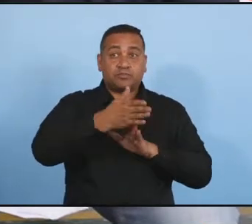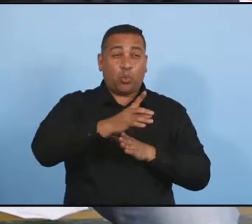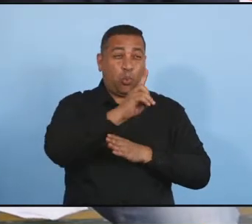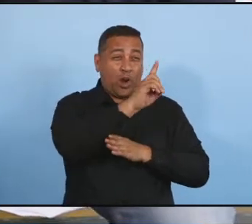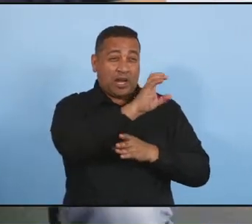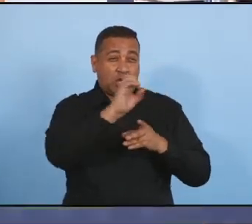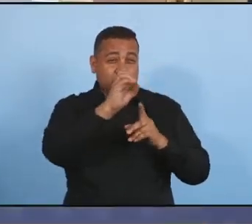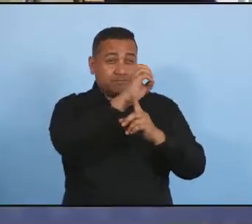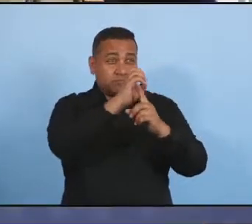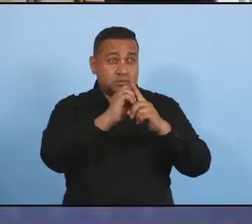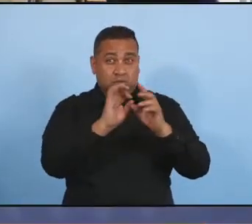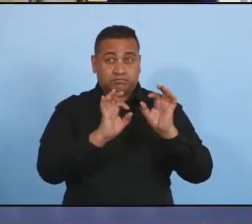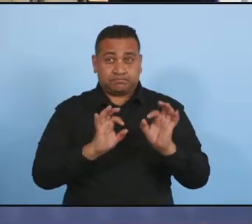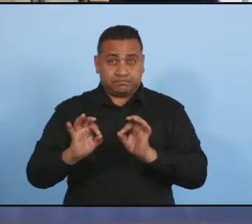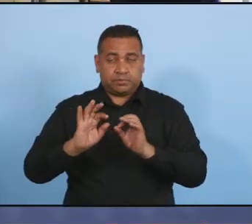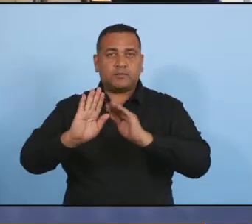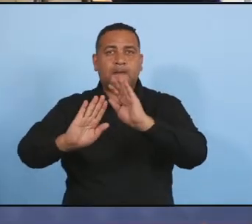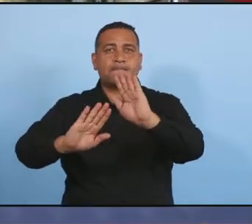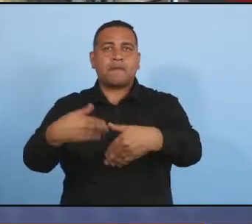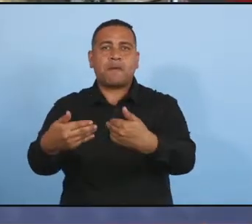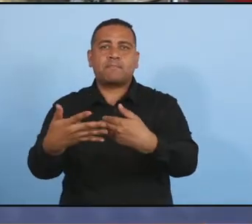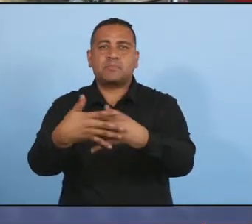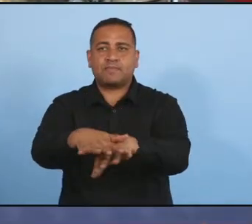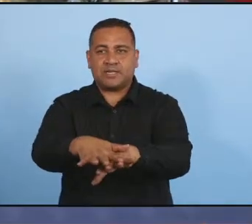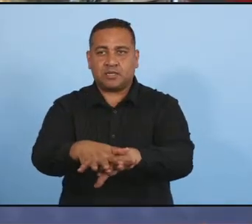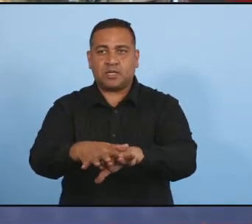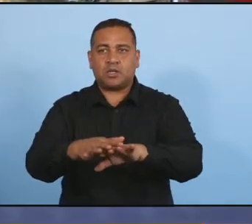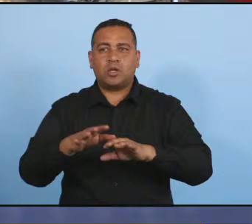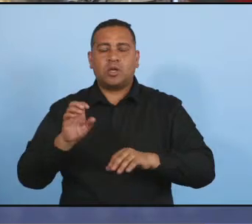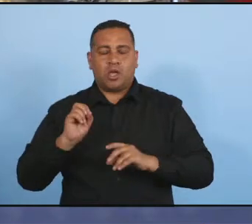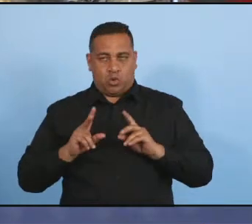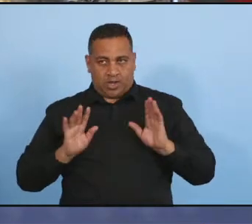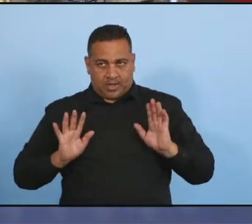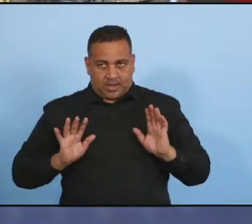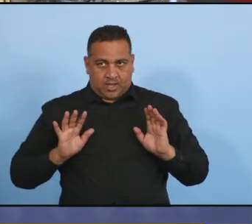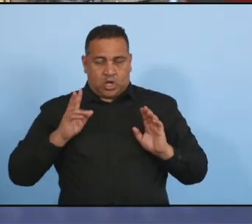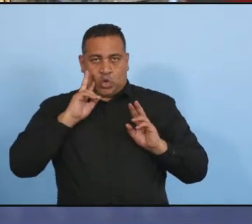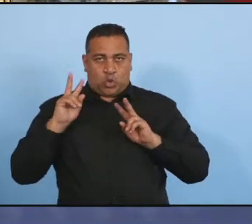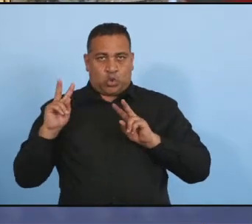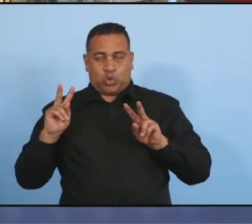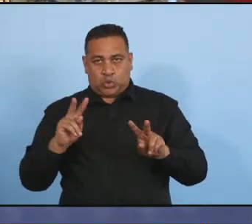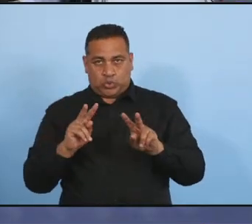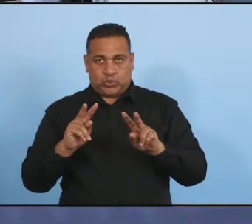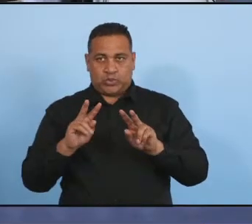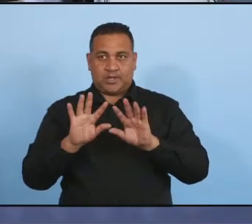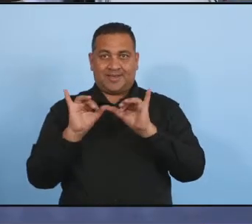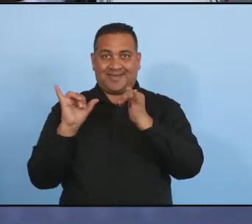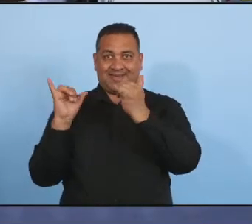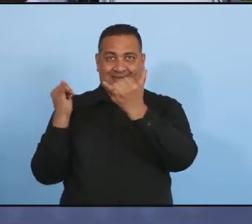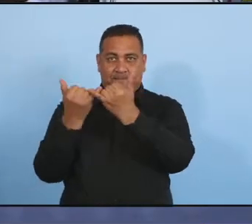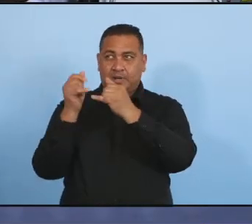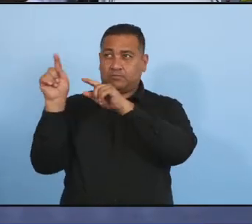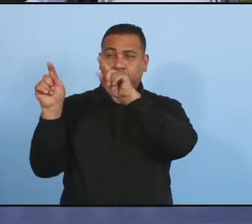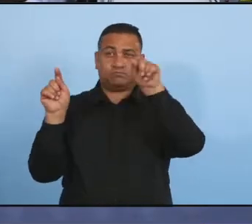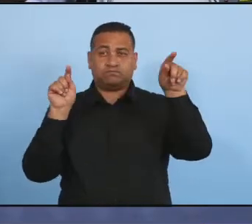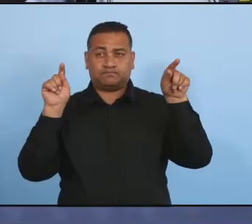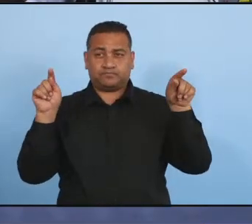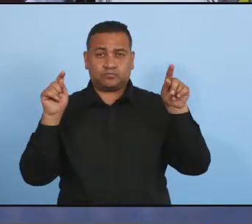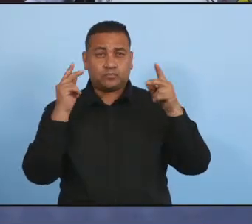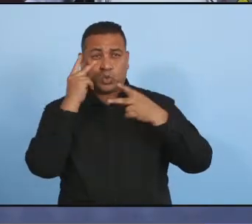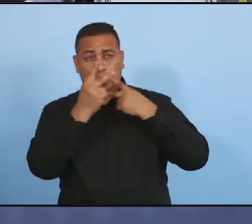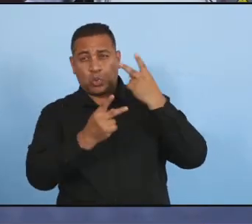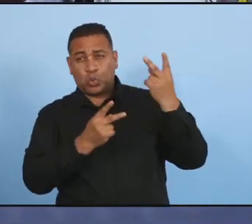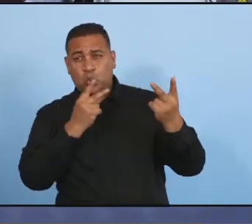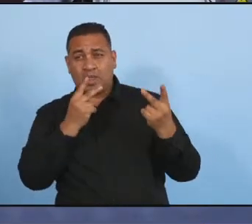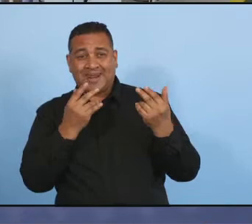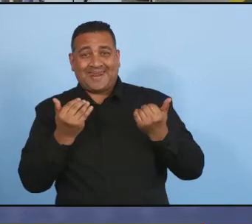So looking at the industry again, obviously this is something, obviously, you know, that people are looking for? Yes. Currently at the moment,